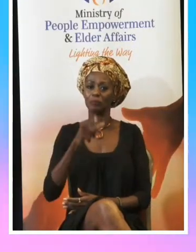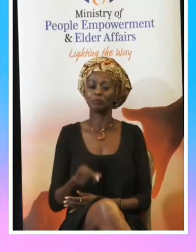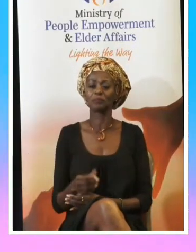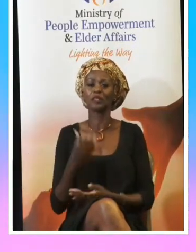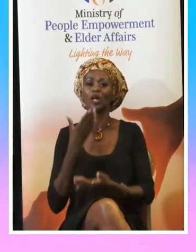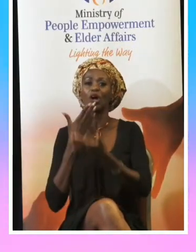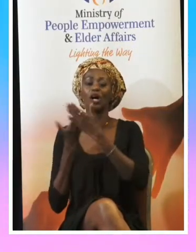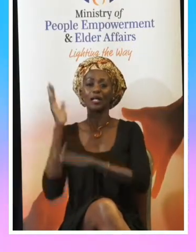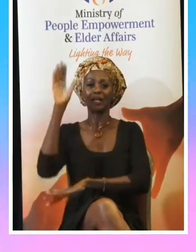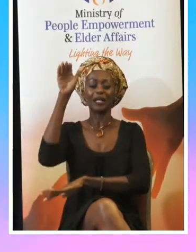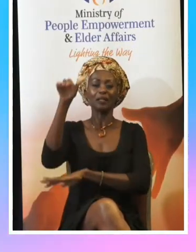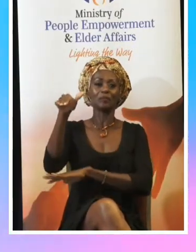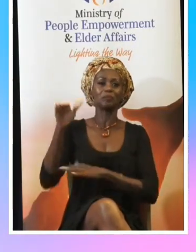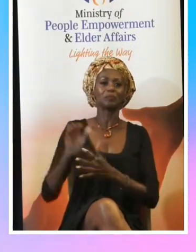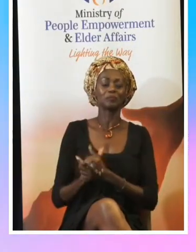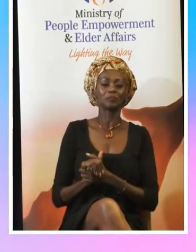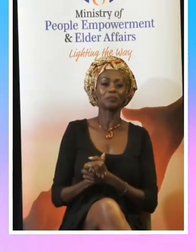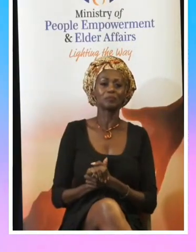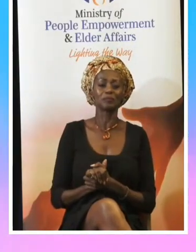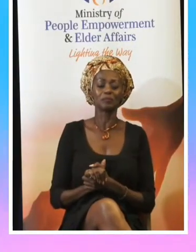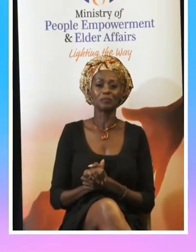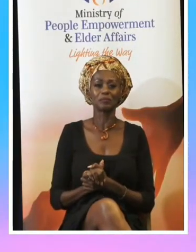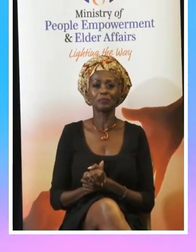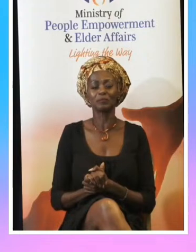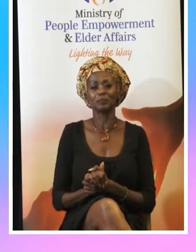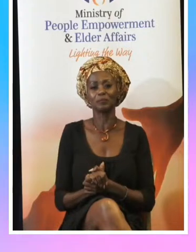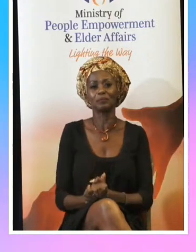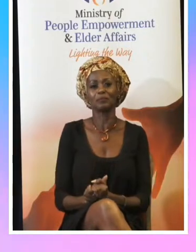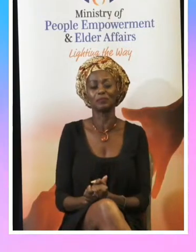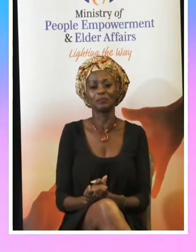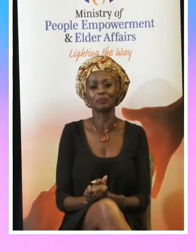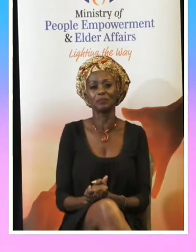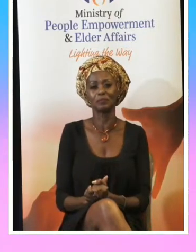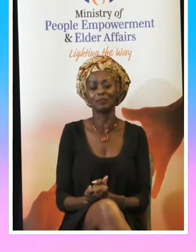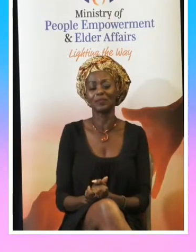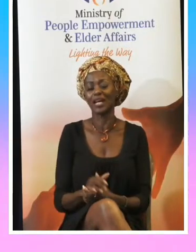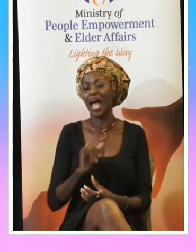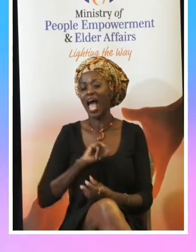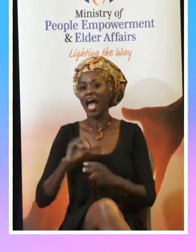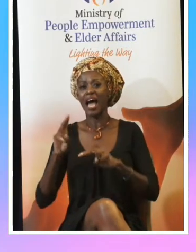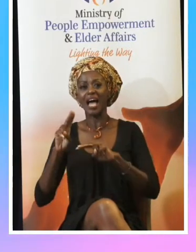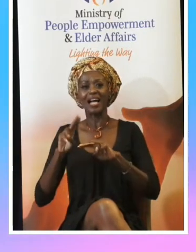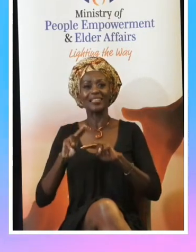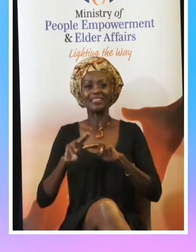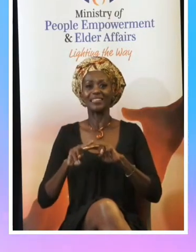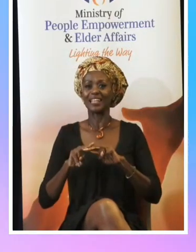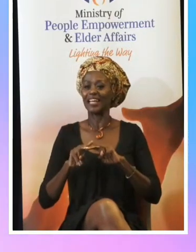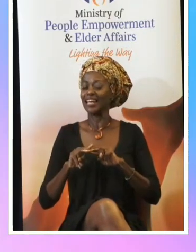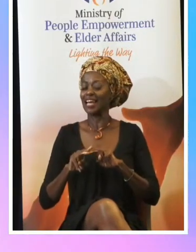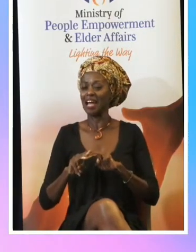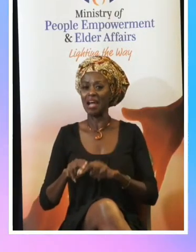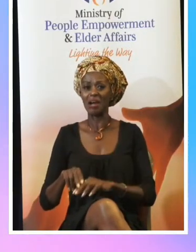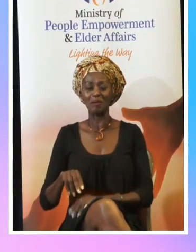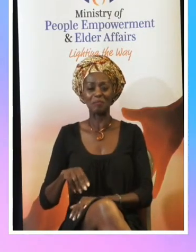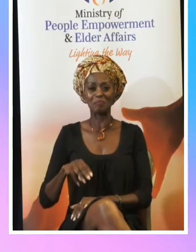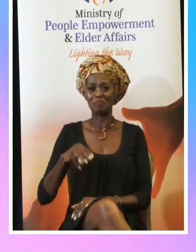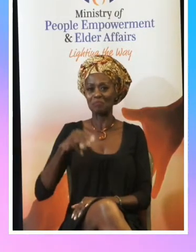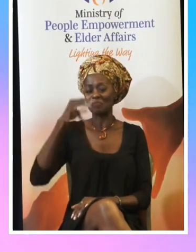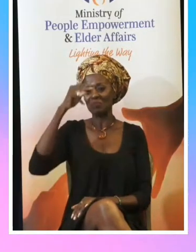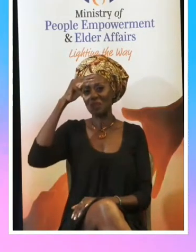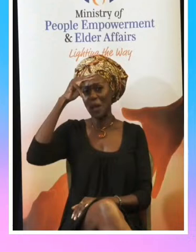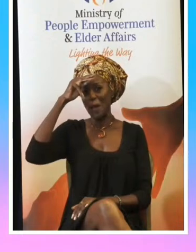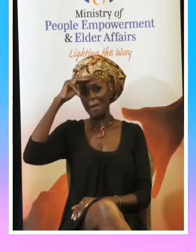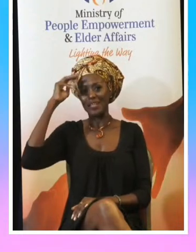Good night, everybody. I sit here, Mr. Angela, if I